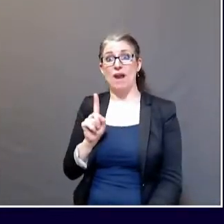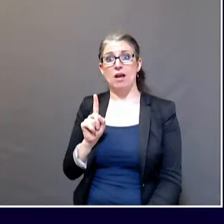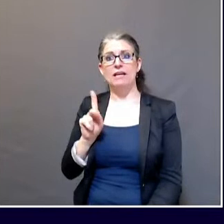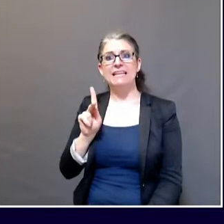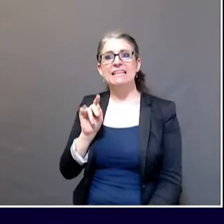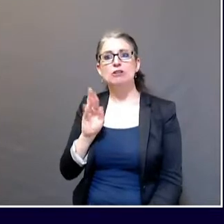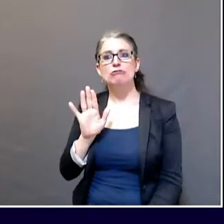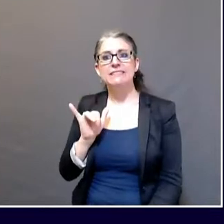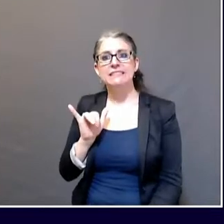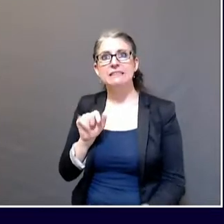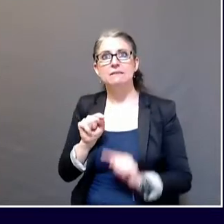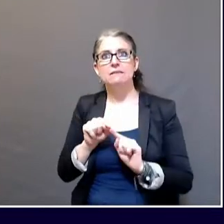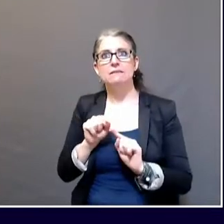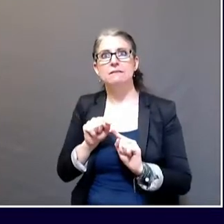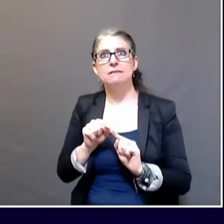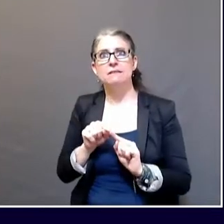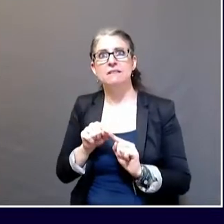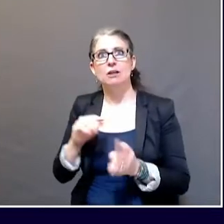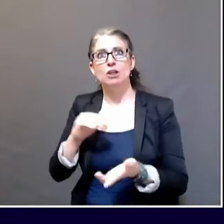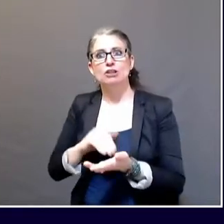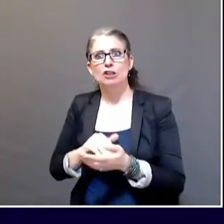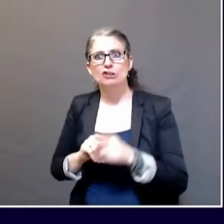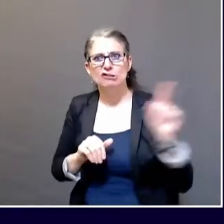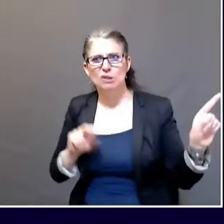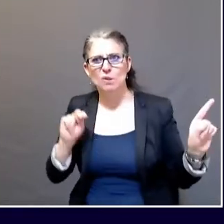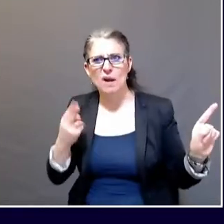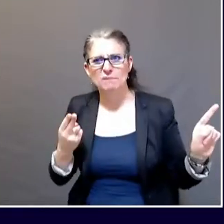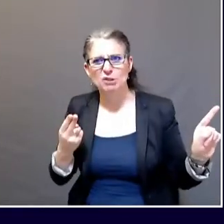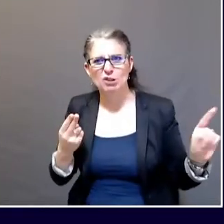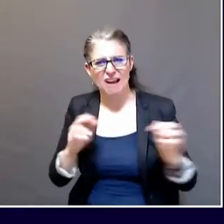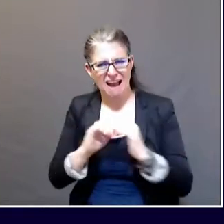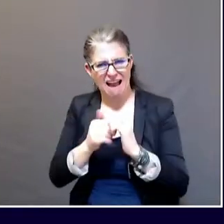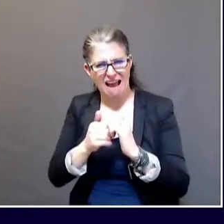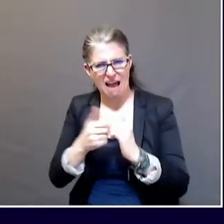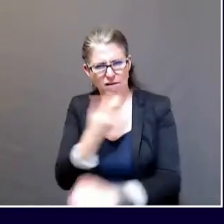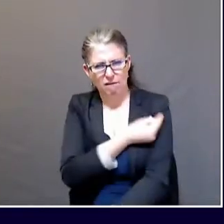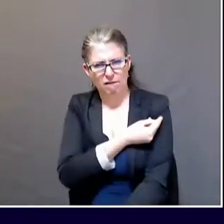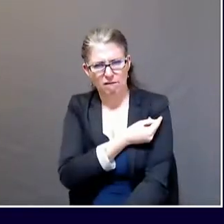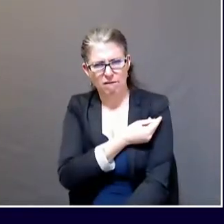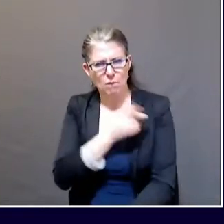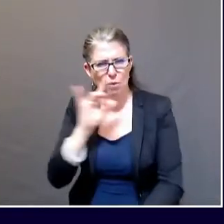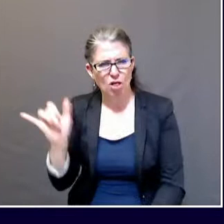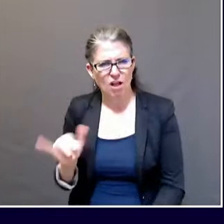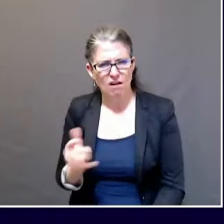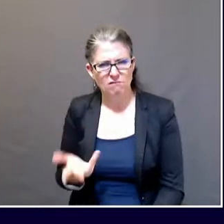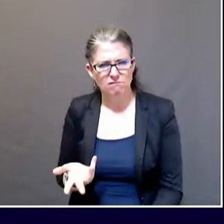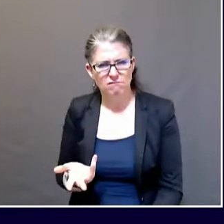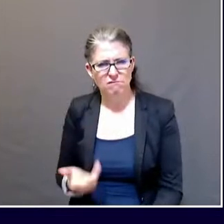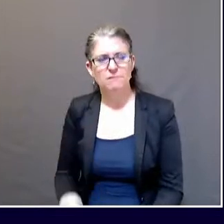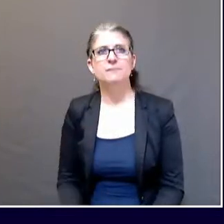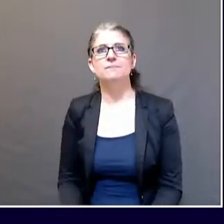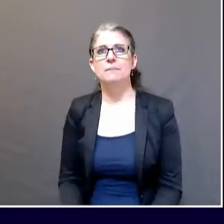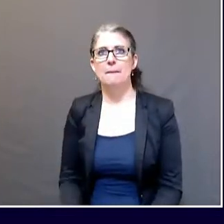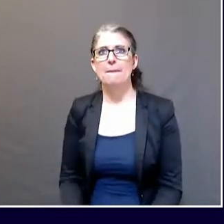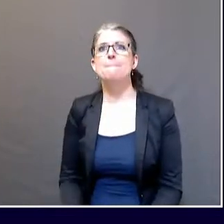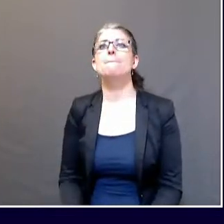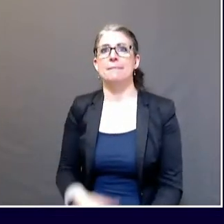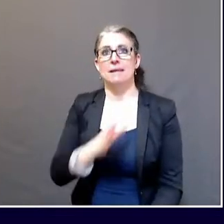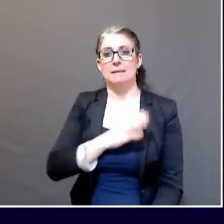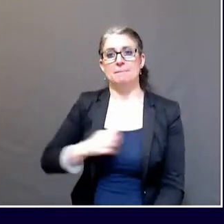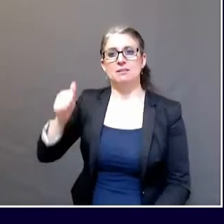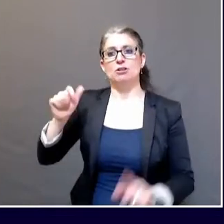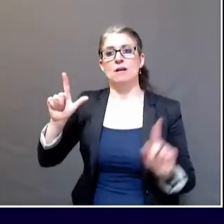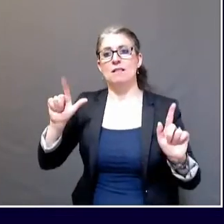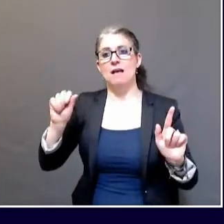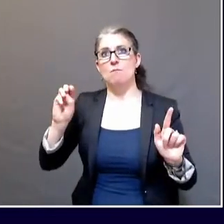Sure. Lauren, I think Commissioner Lambrou noted this earlier. Given the way that vaccines are